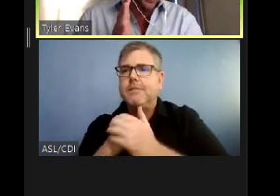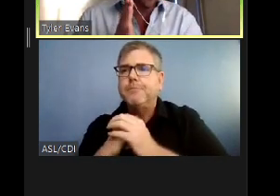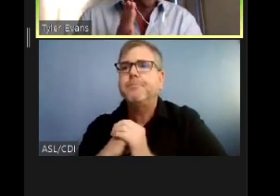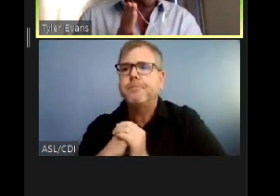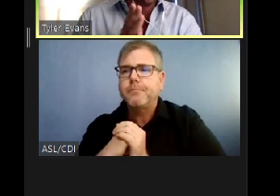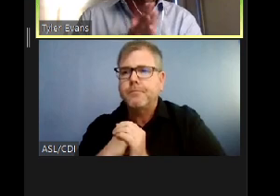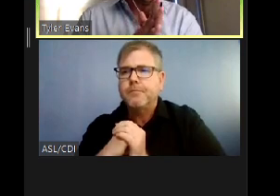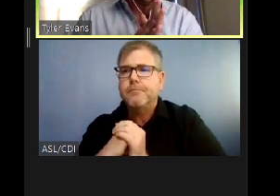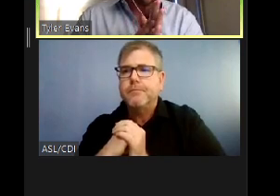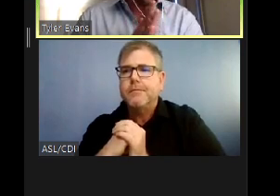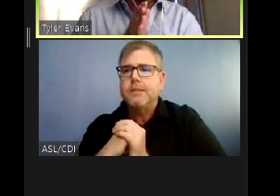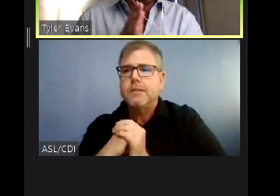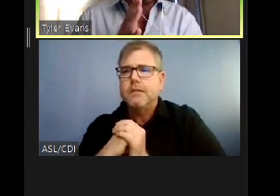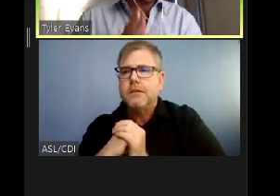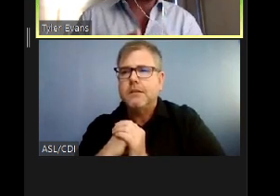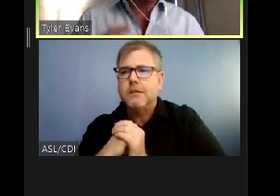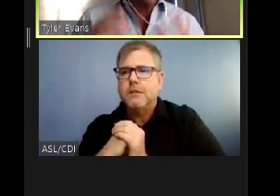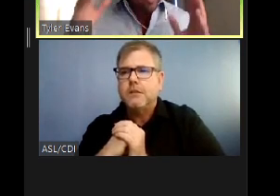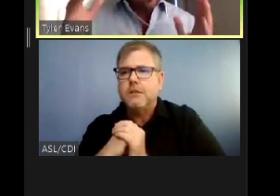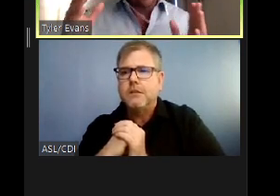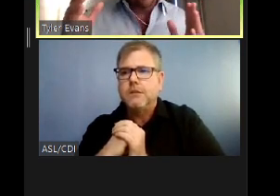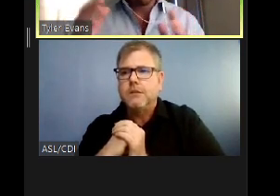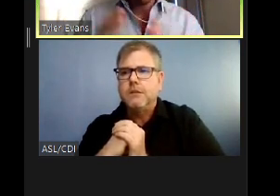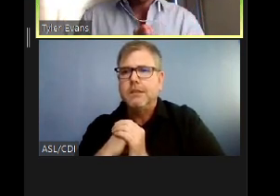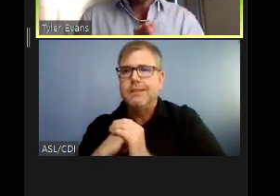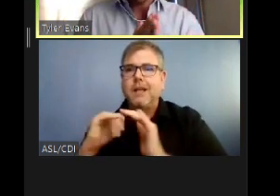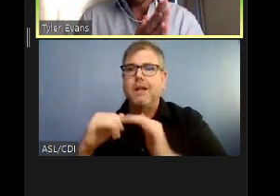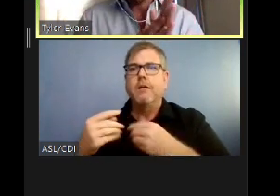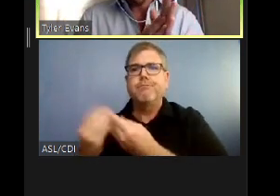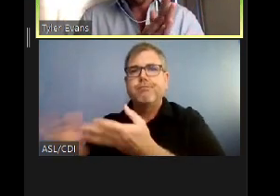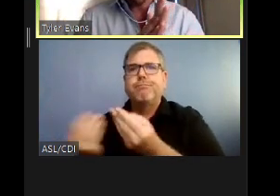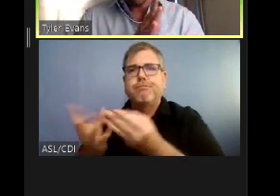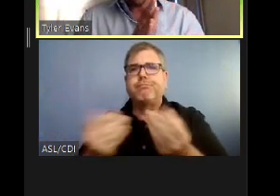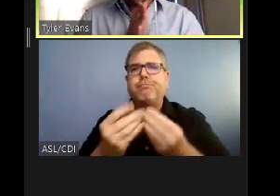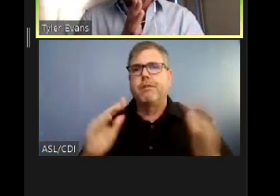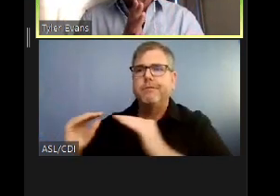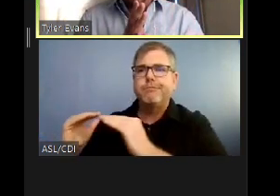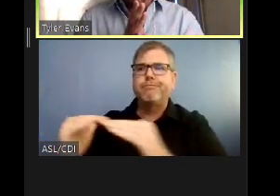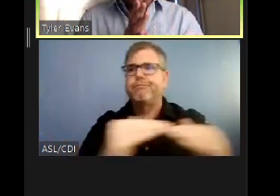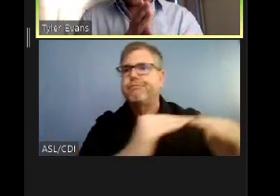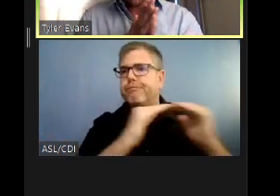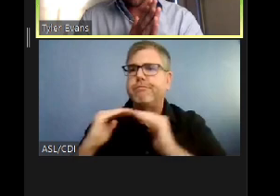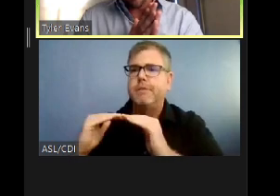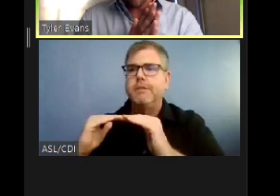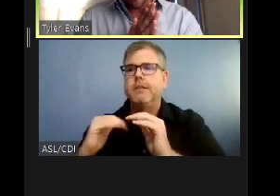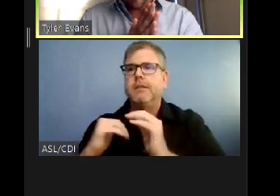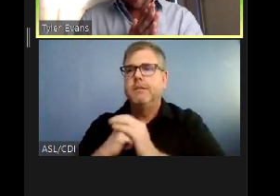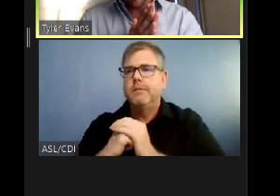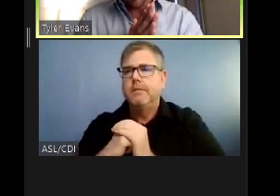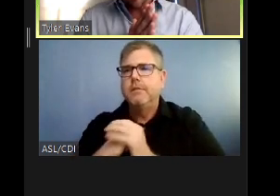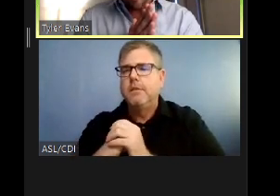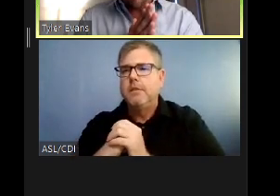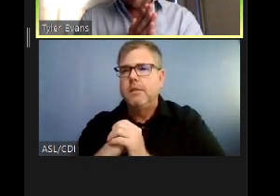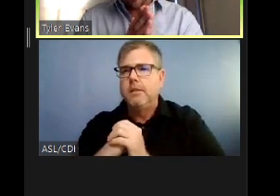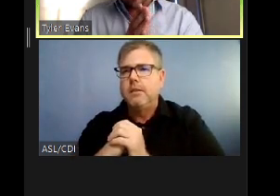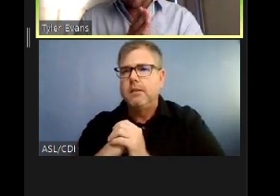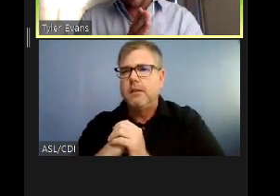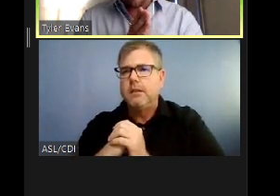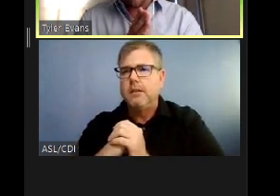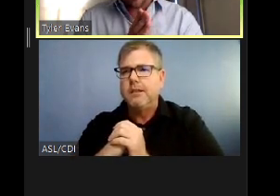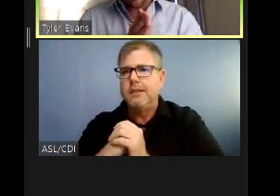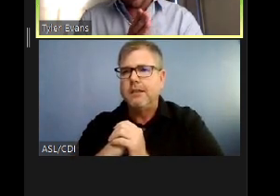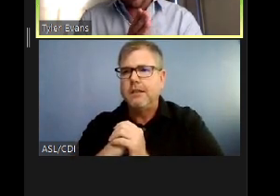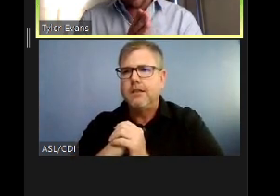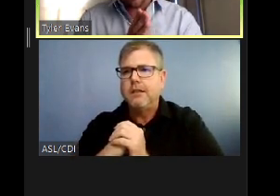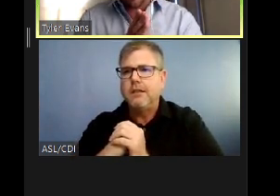and equitable. But on a broader level, the concept of allocation of these